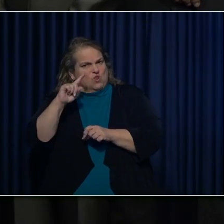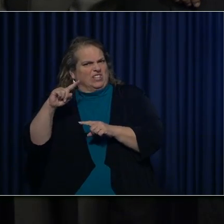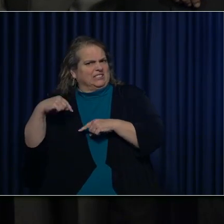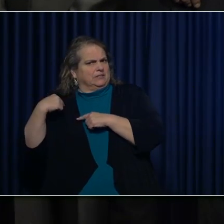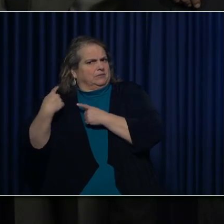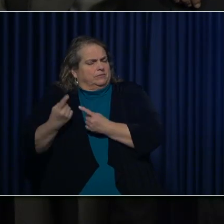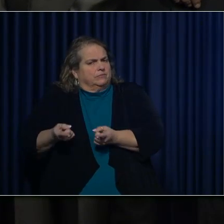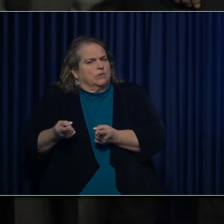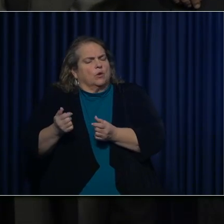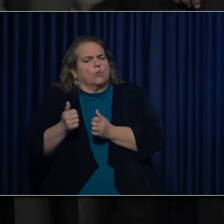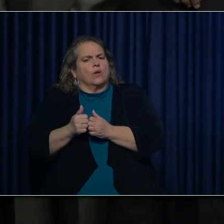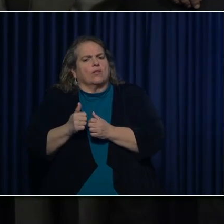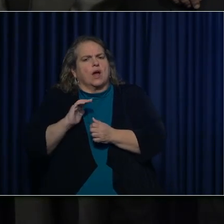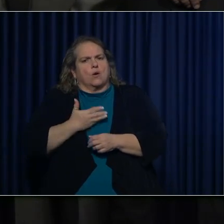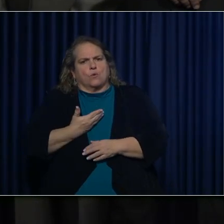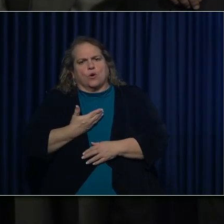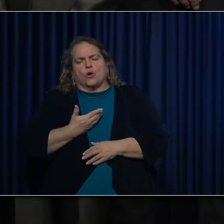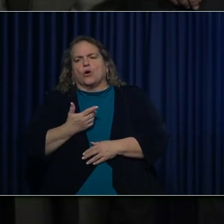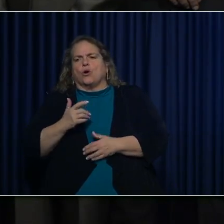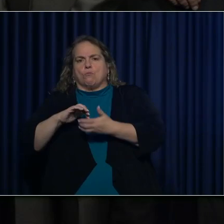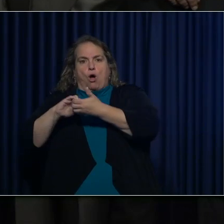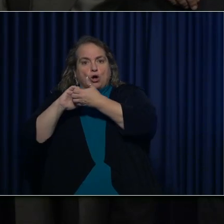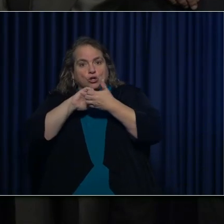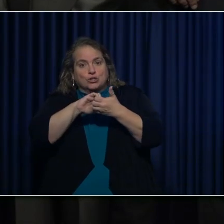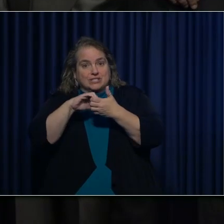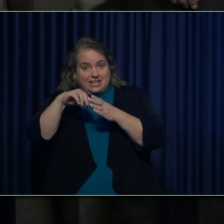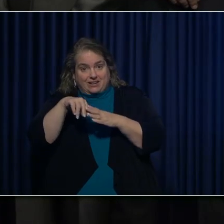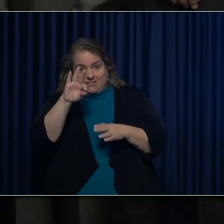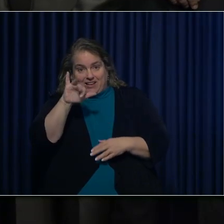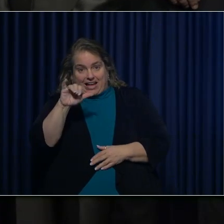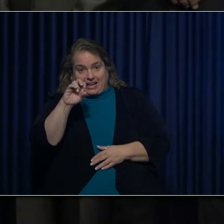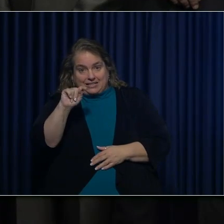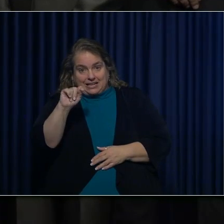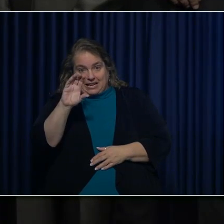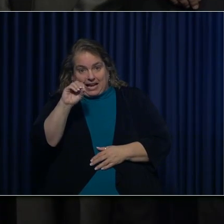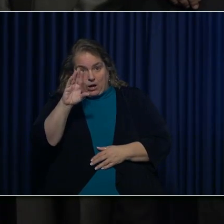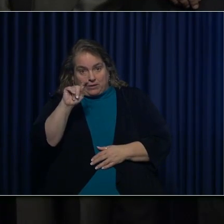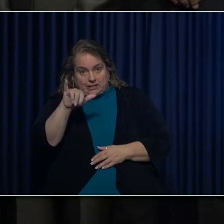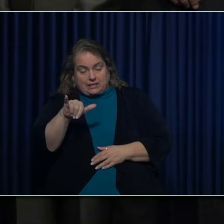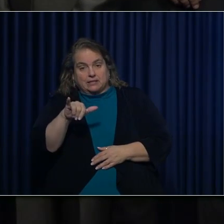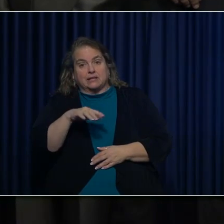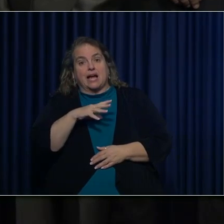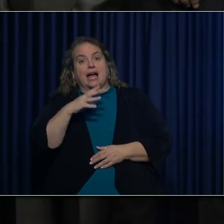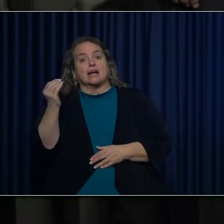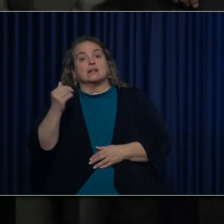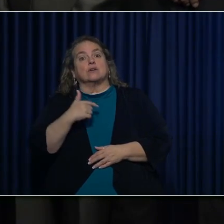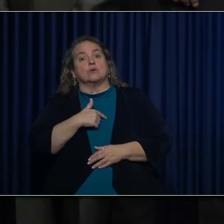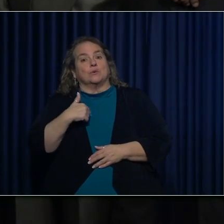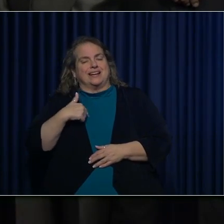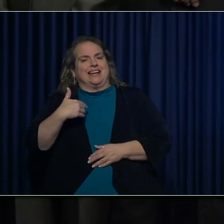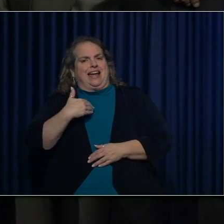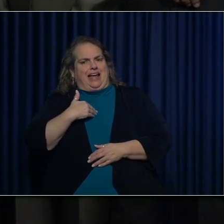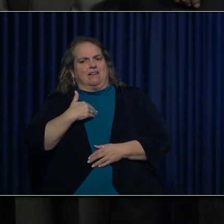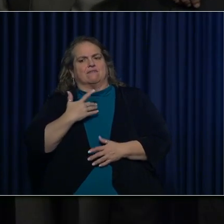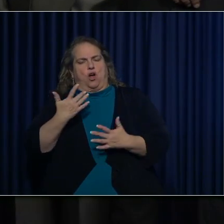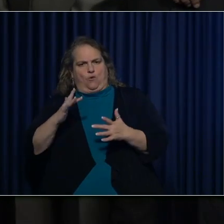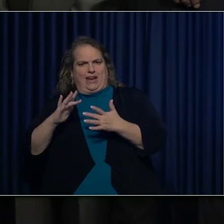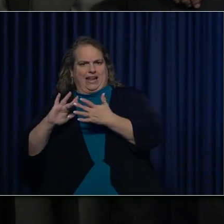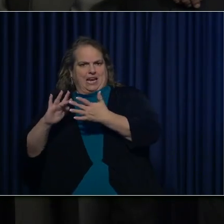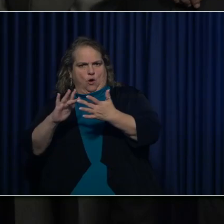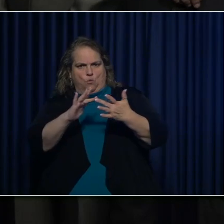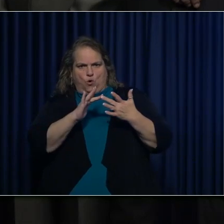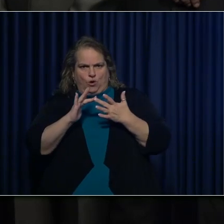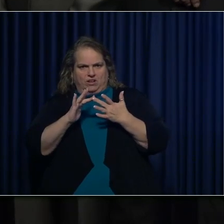some time with our stakeholders in Fayette County, and we have a network already